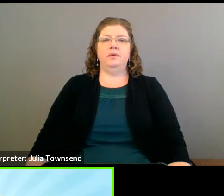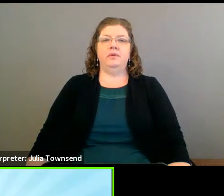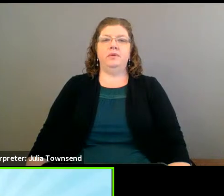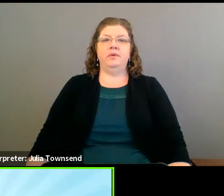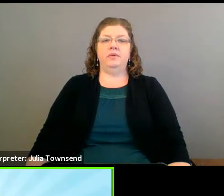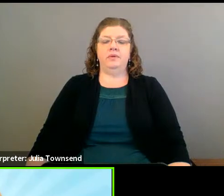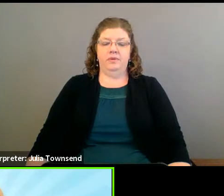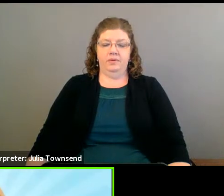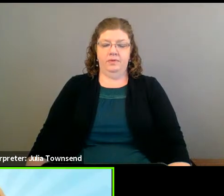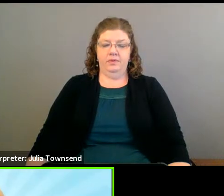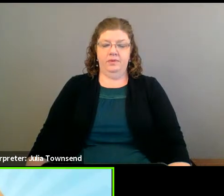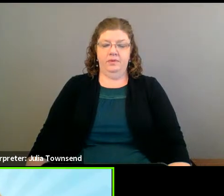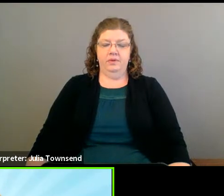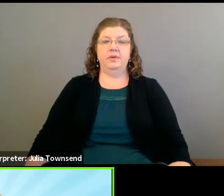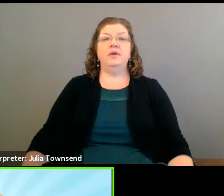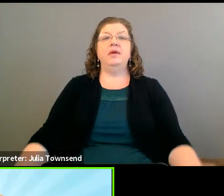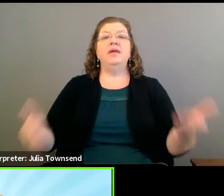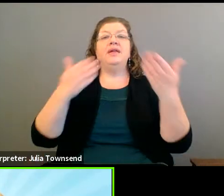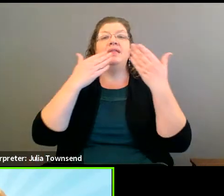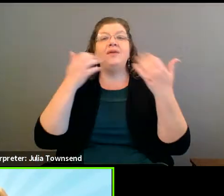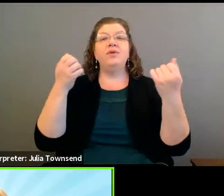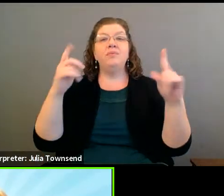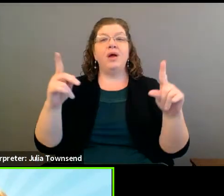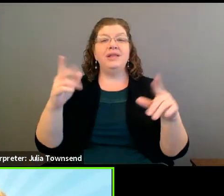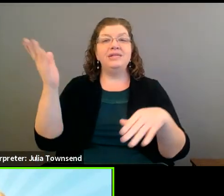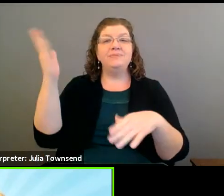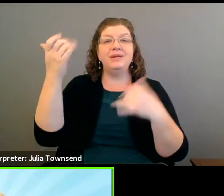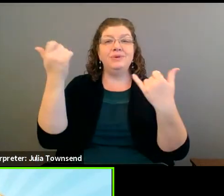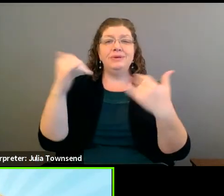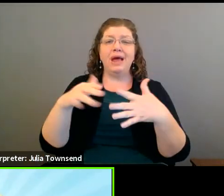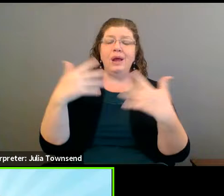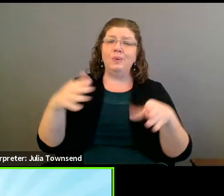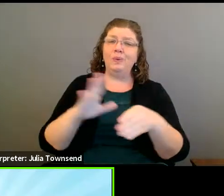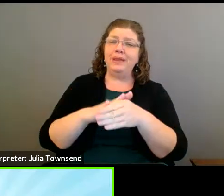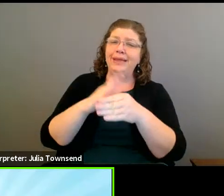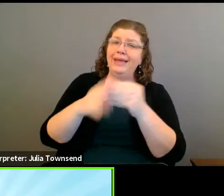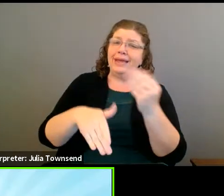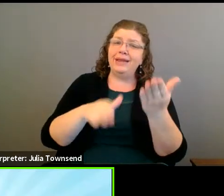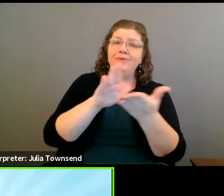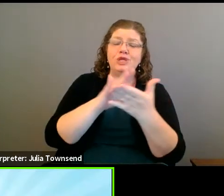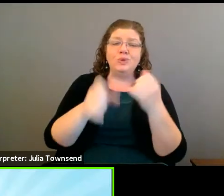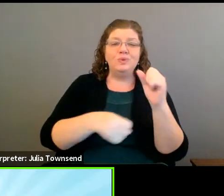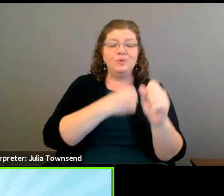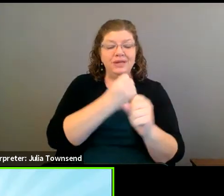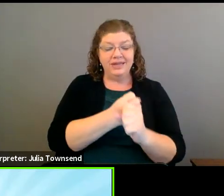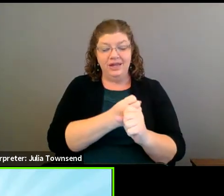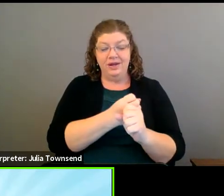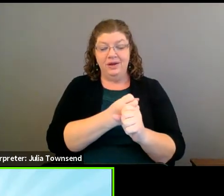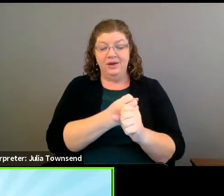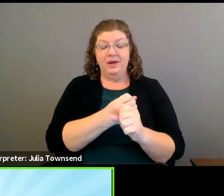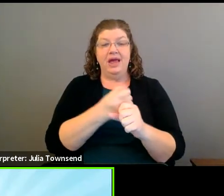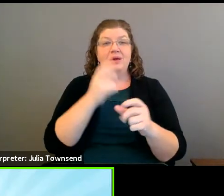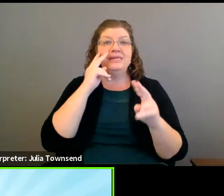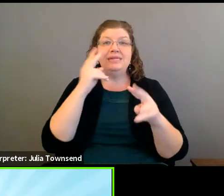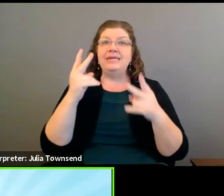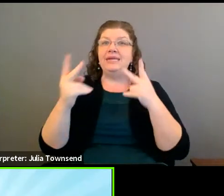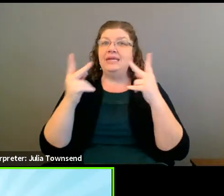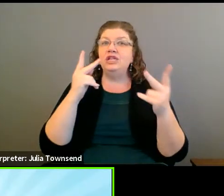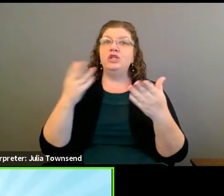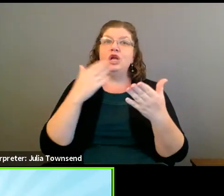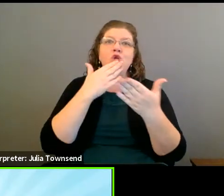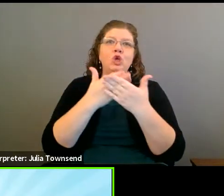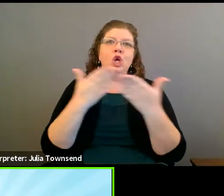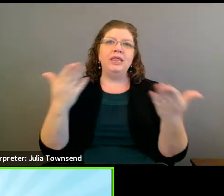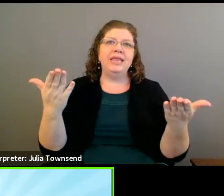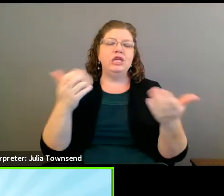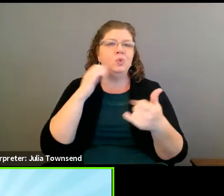Thank you for the opportunity to speak to you tonight. Here we are at the end of the school year, and we are seeing such good things in terms of COVID